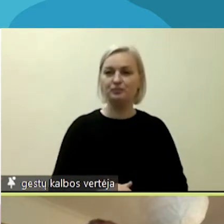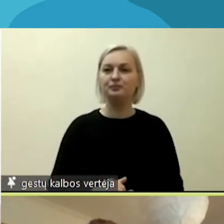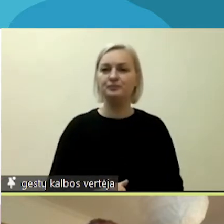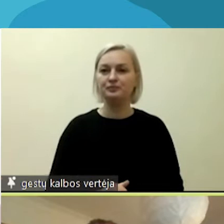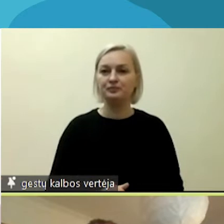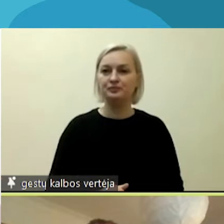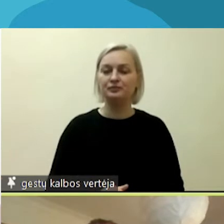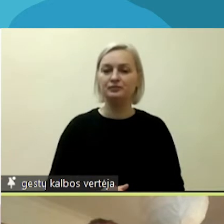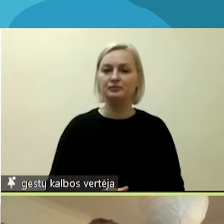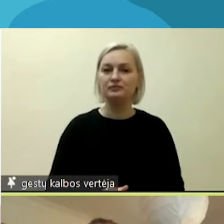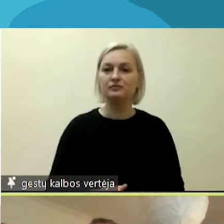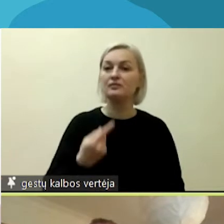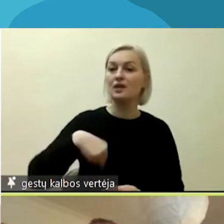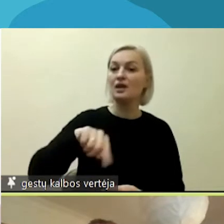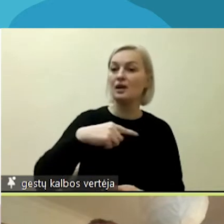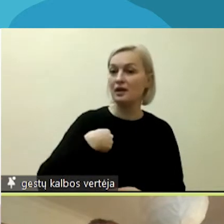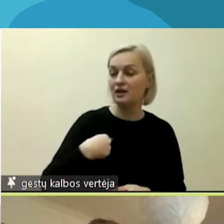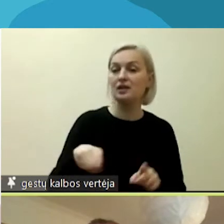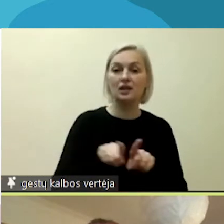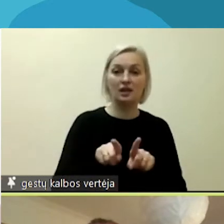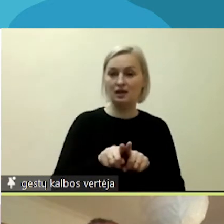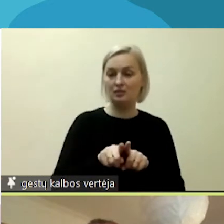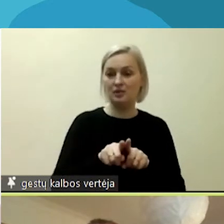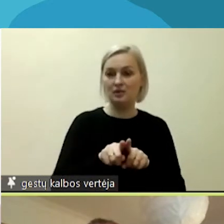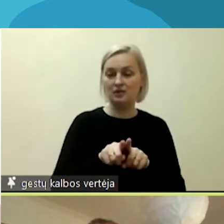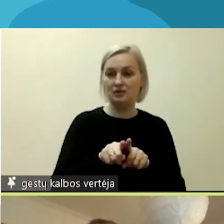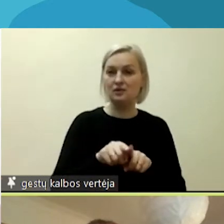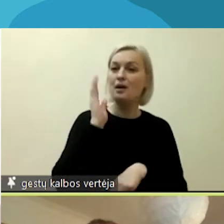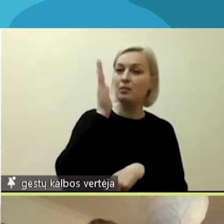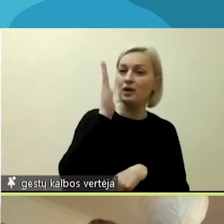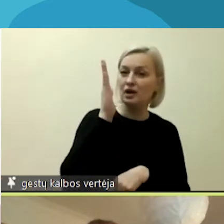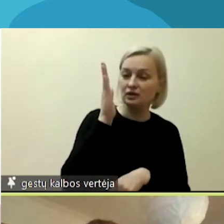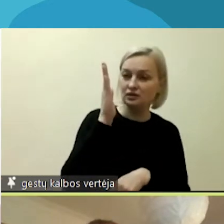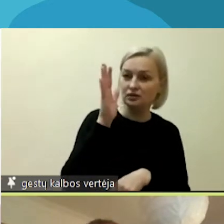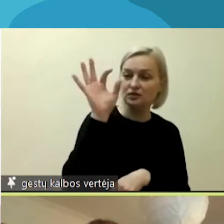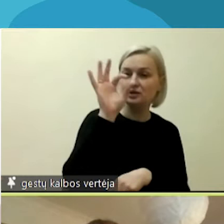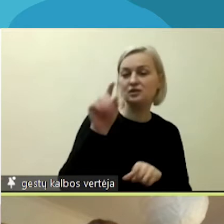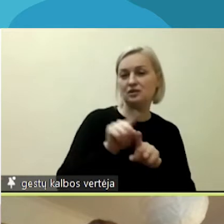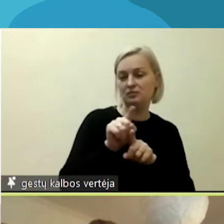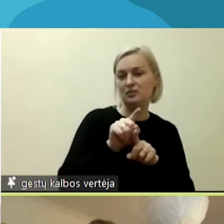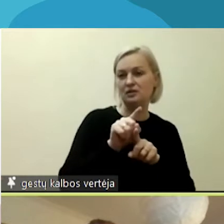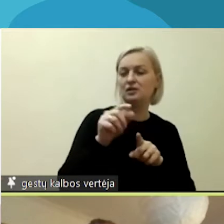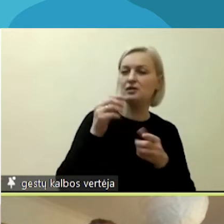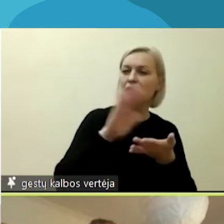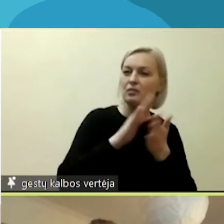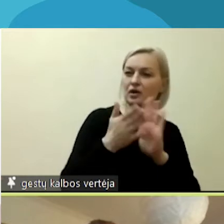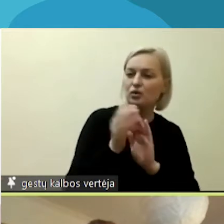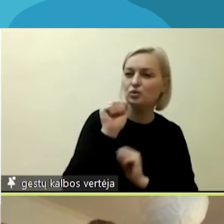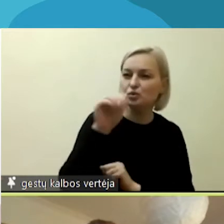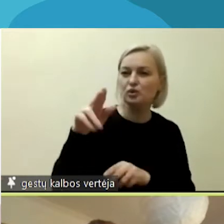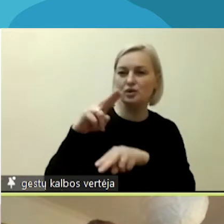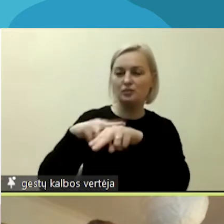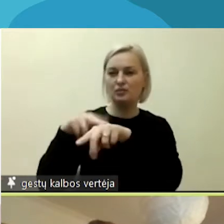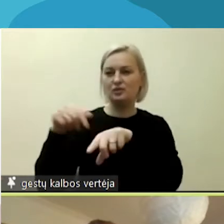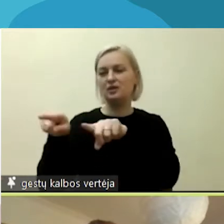making reports to the policing authority, special commissions, to ODIHR, to ECRI, to the UN, etc. We have